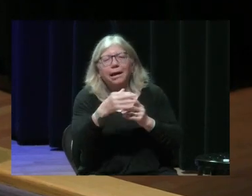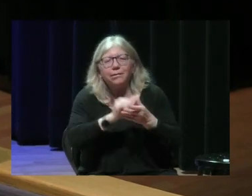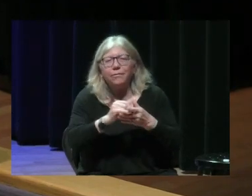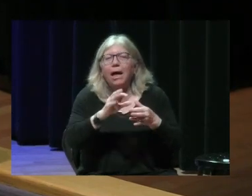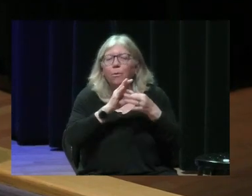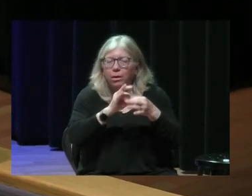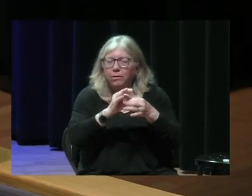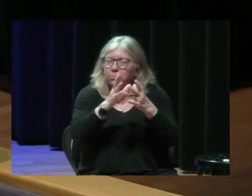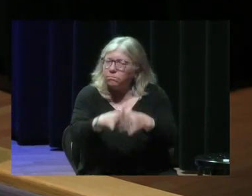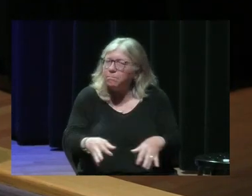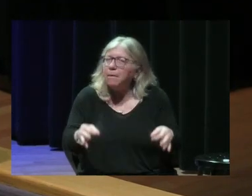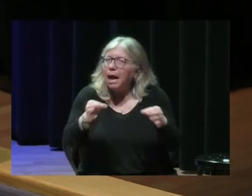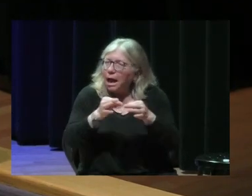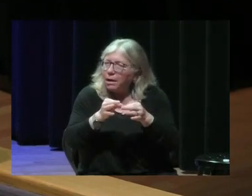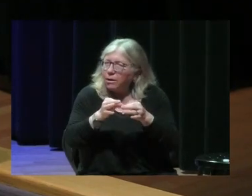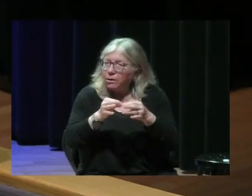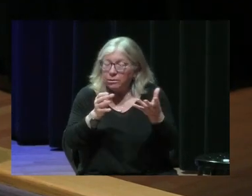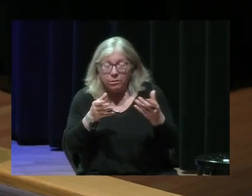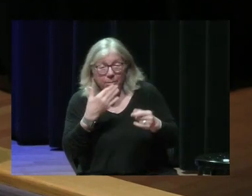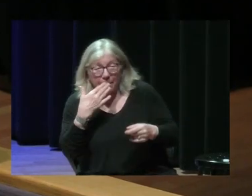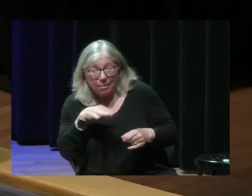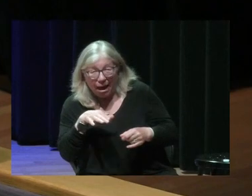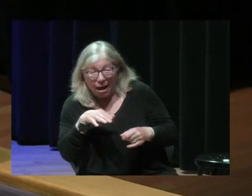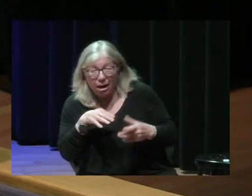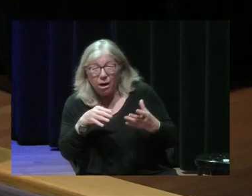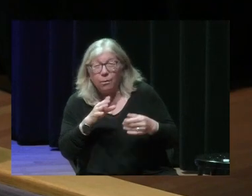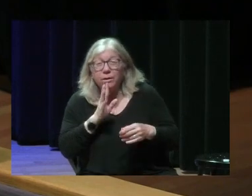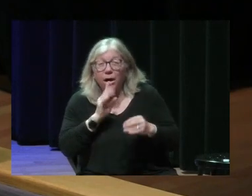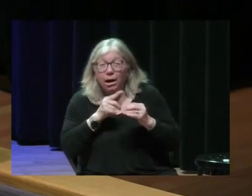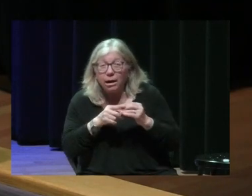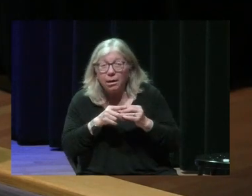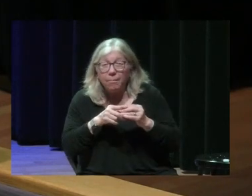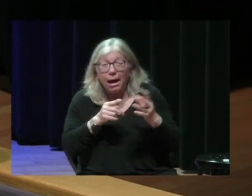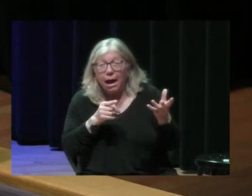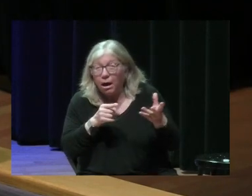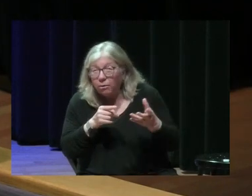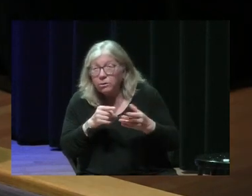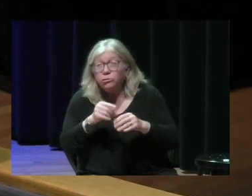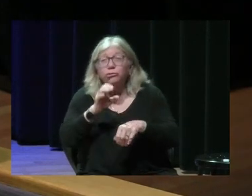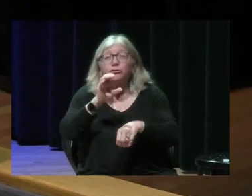matters. Are we talking about your dad? Are we talking about your fellow congregant?